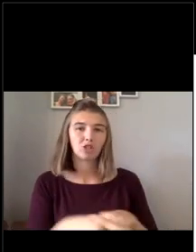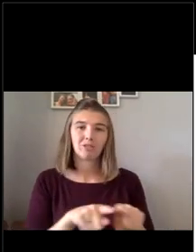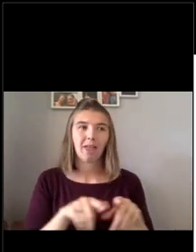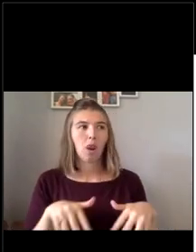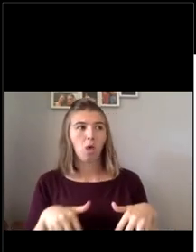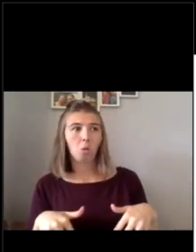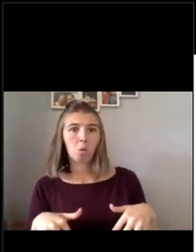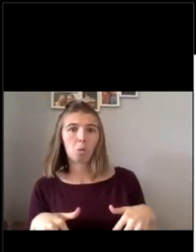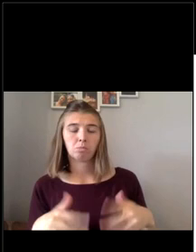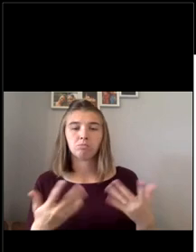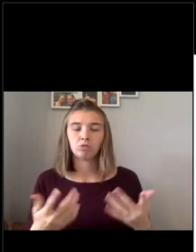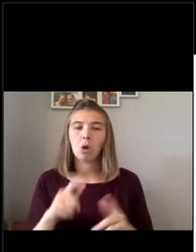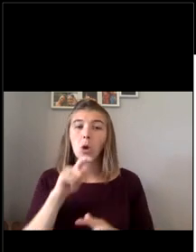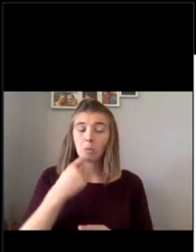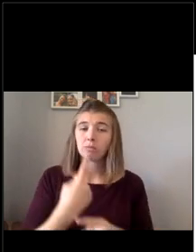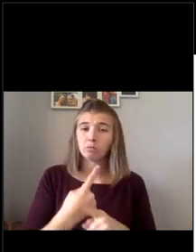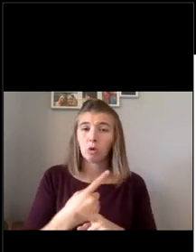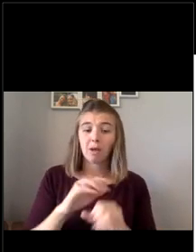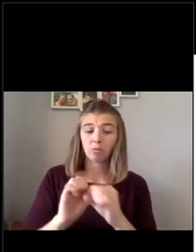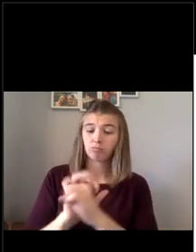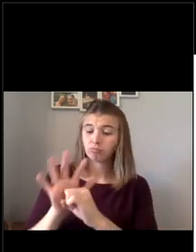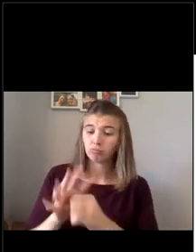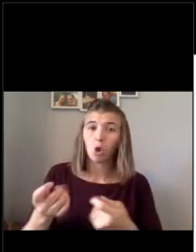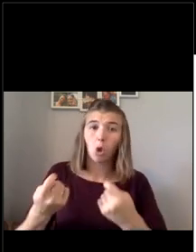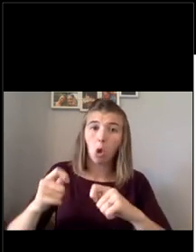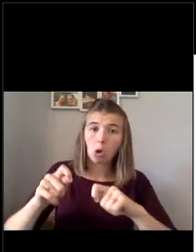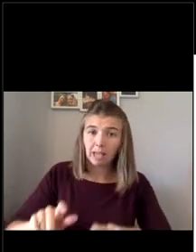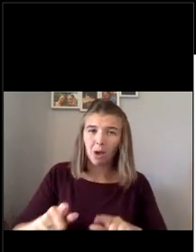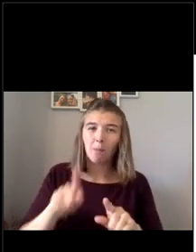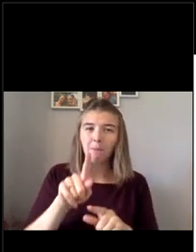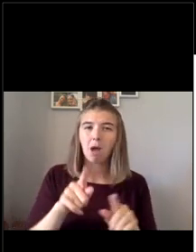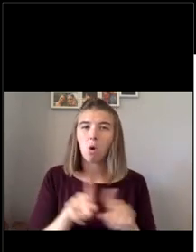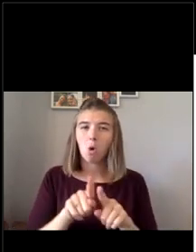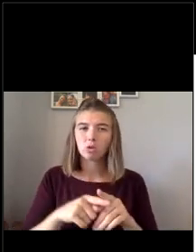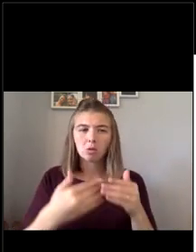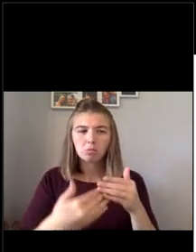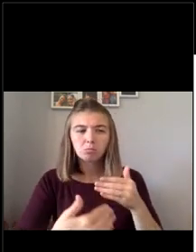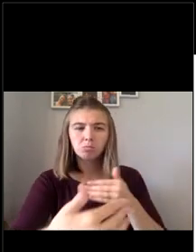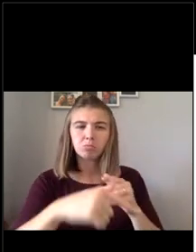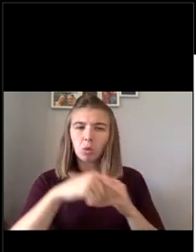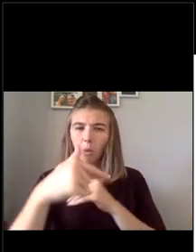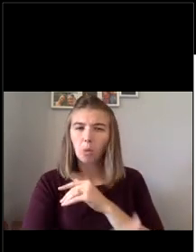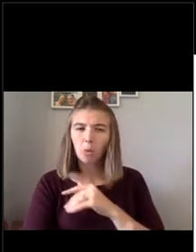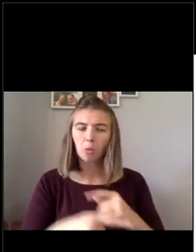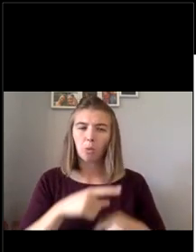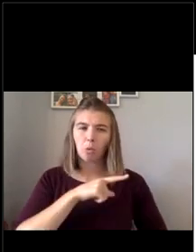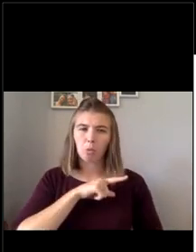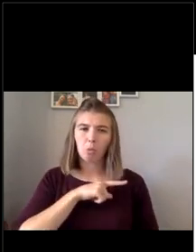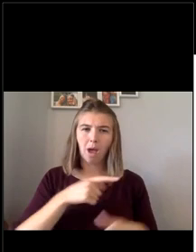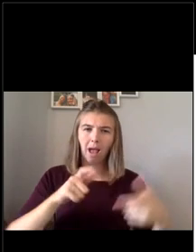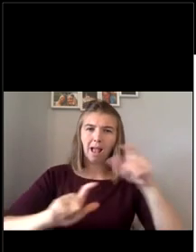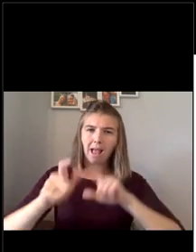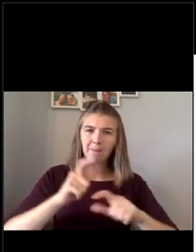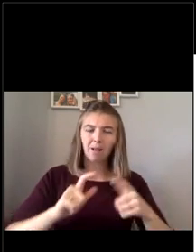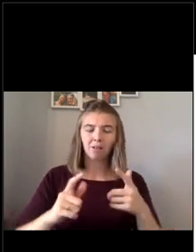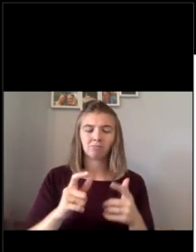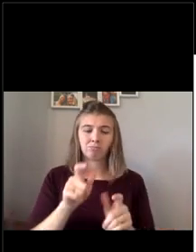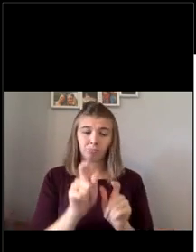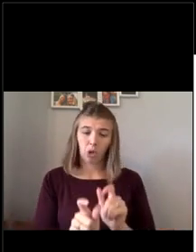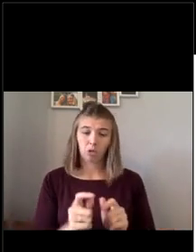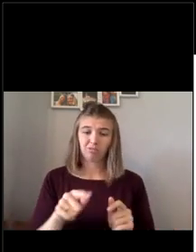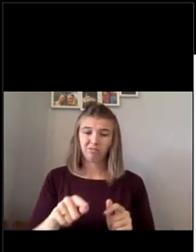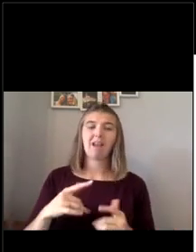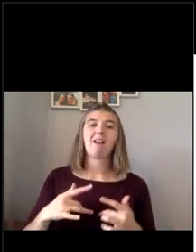the COVID-19 lockdowns to explore the context for why somebody in the chemical sciences may feel isolated and how building